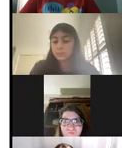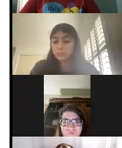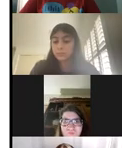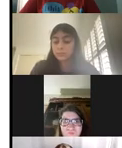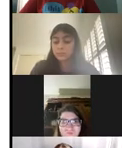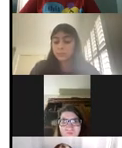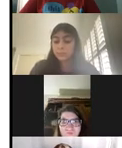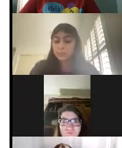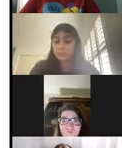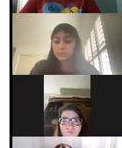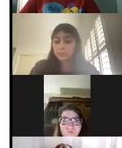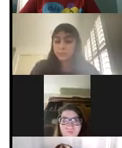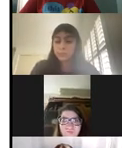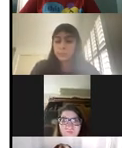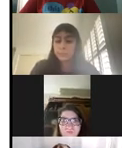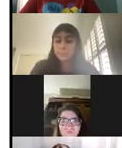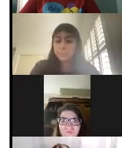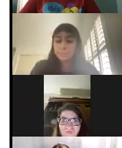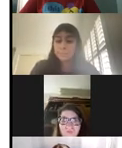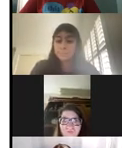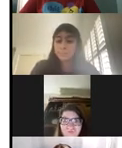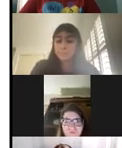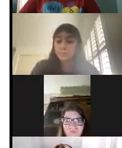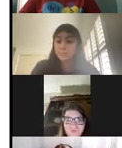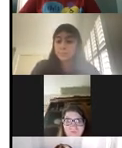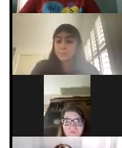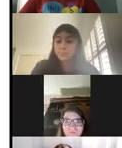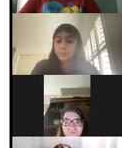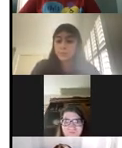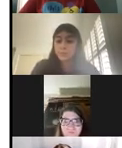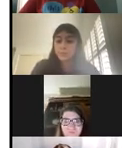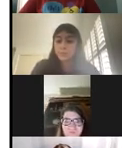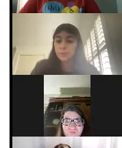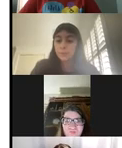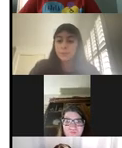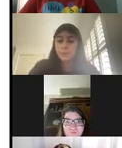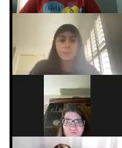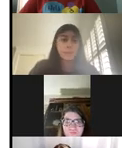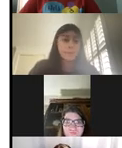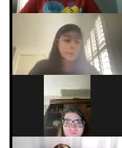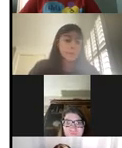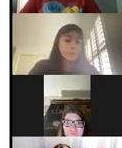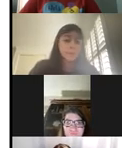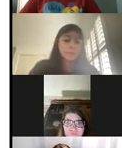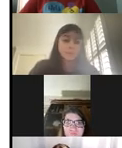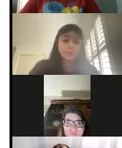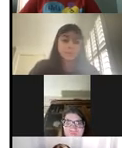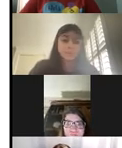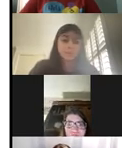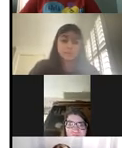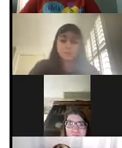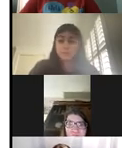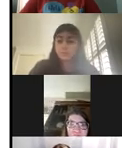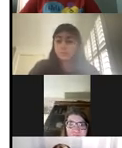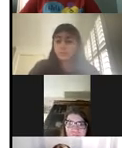Higher Quality of Life with Dr. Anita L. Swanson. And I would just like to give a shout out to our presenting